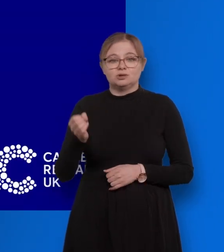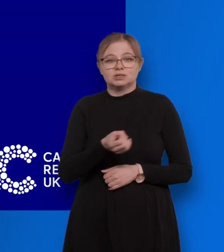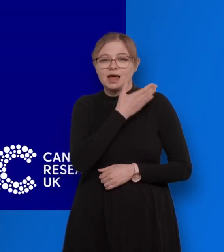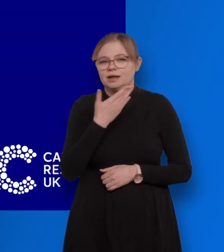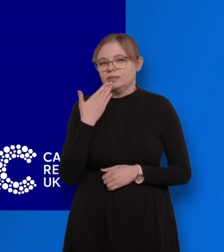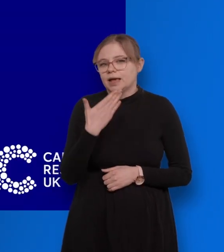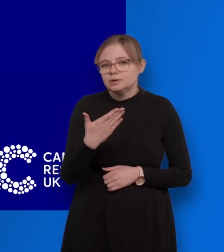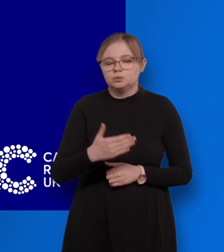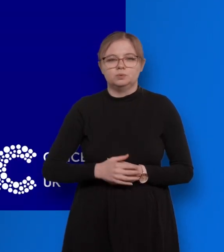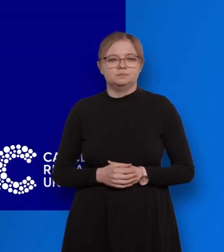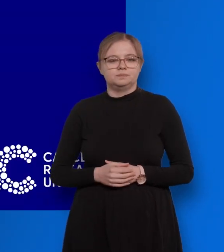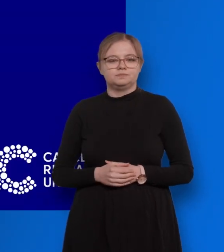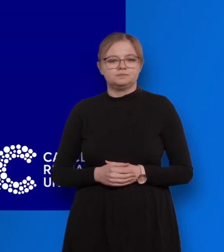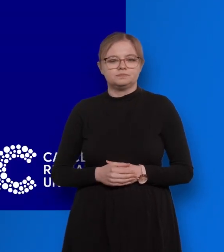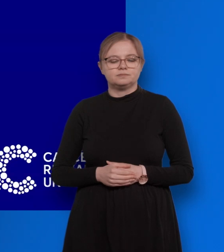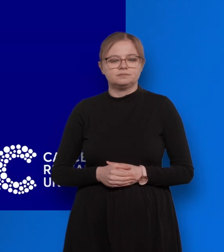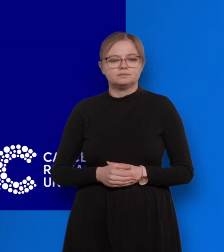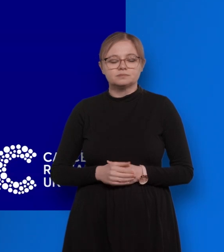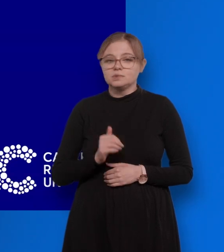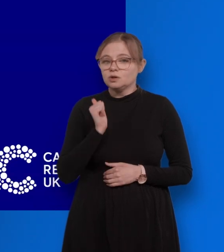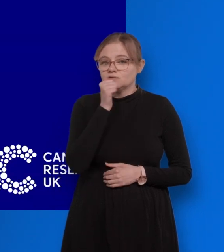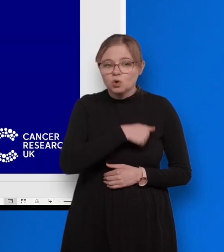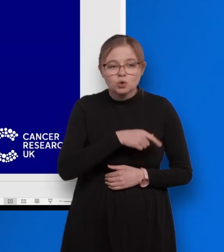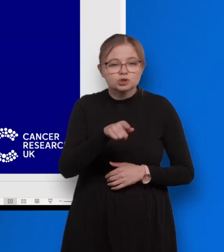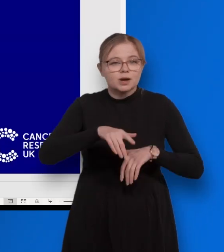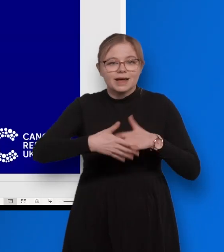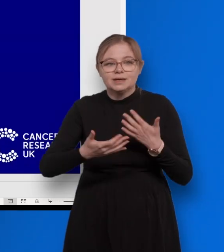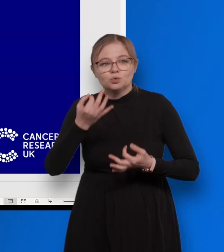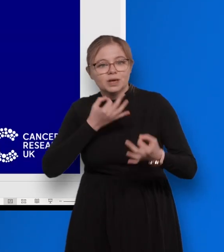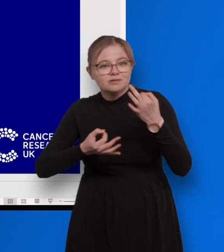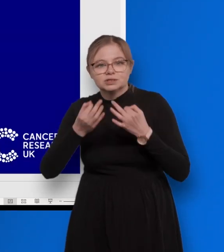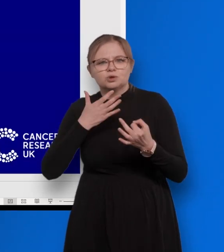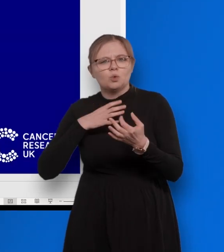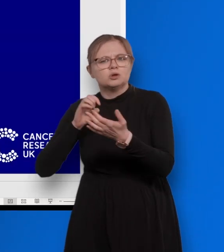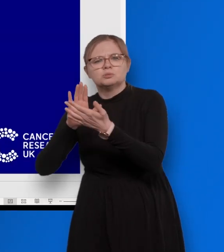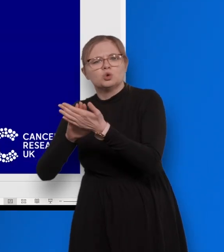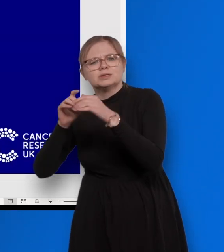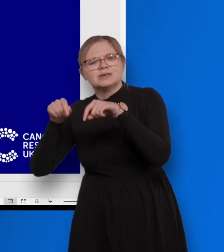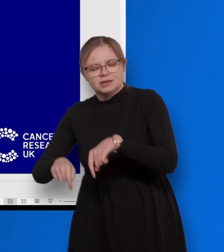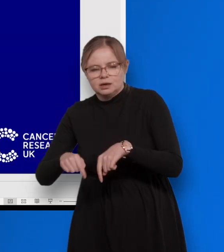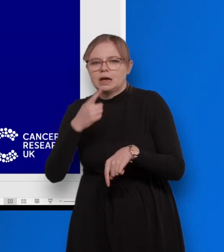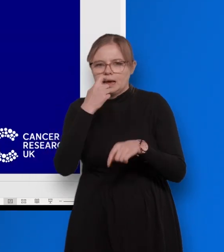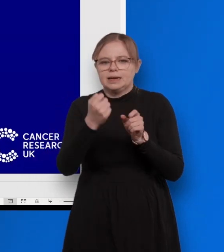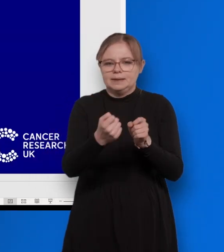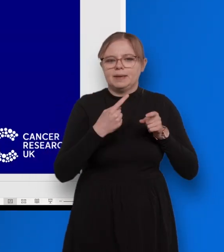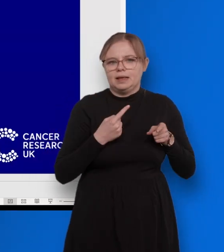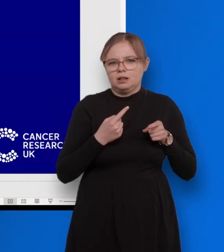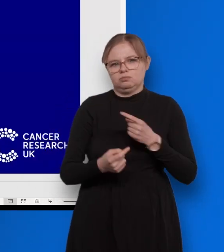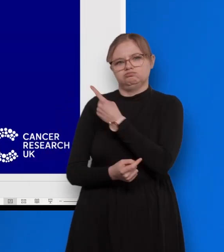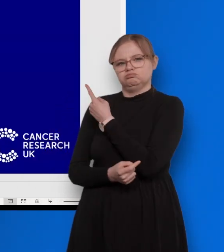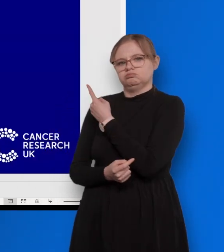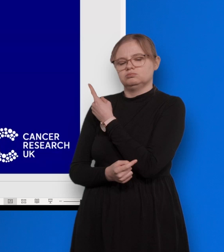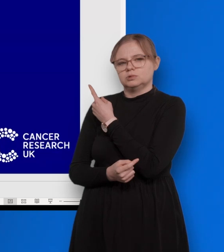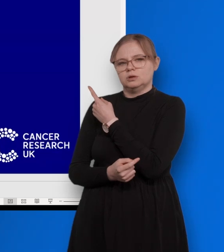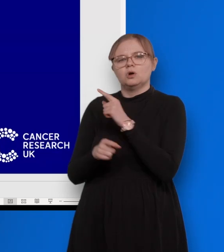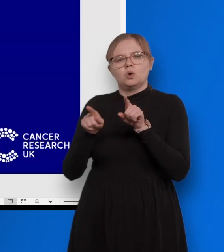listen. And of course, if you have any queries that you don't want to pose in the Q&A, my email address is there. And I should also